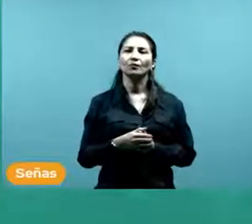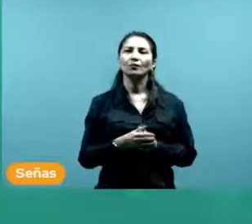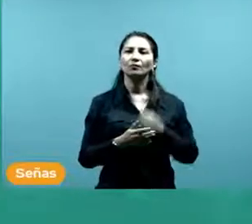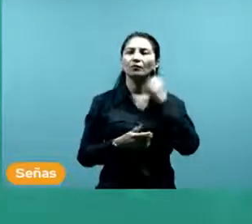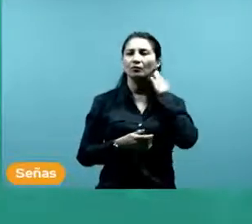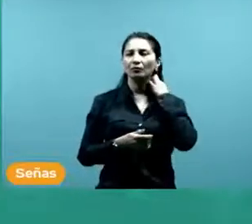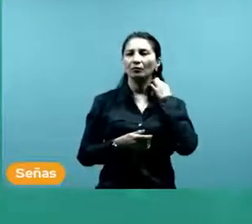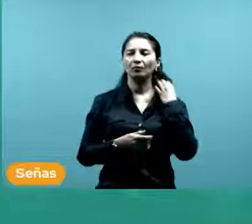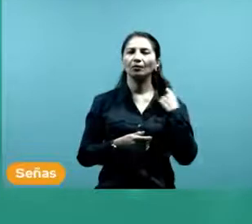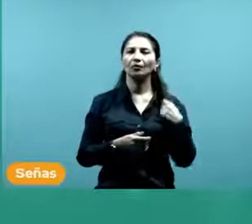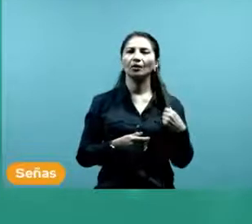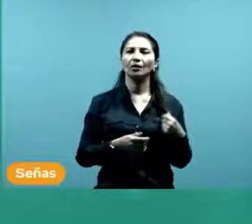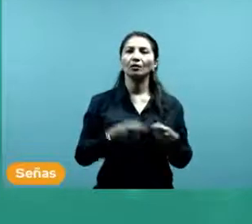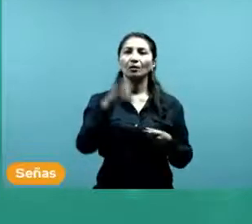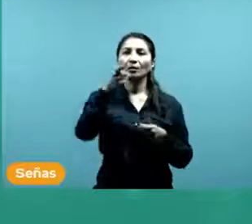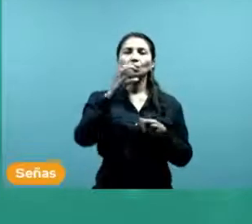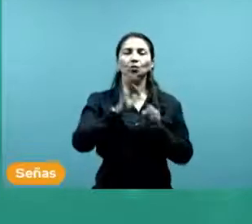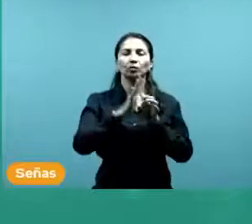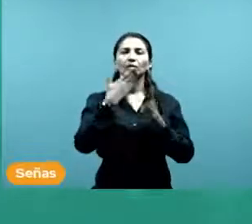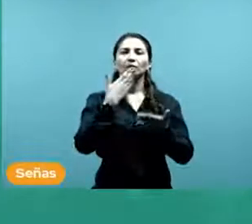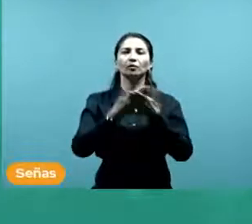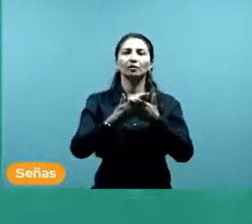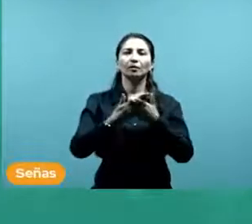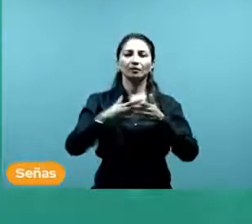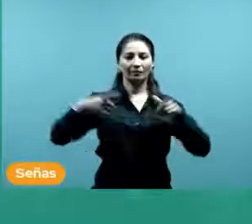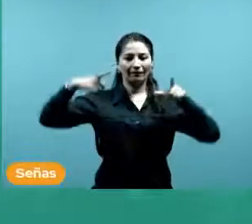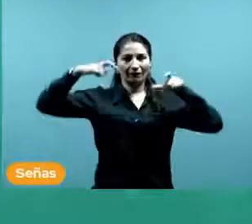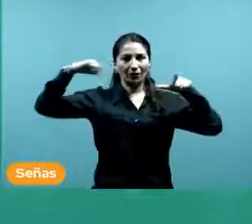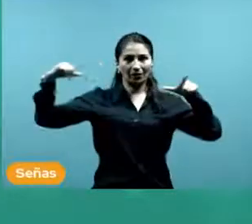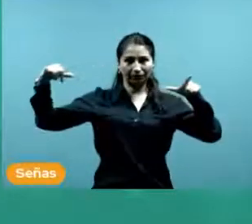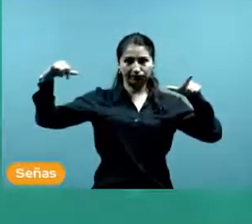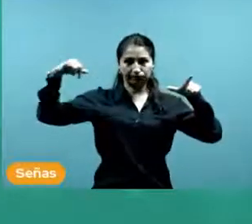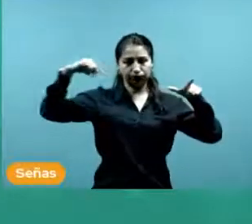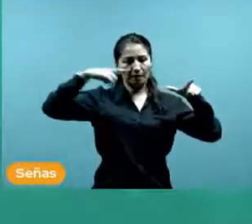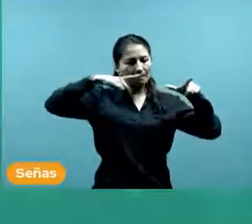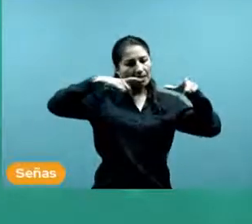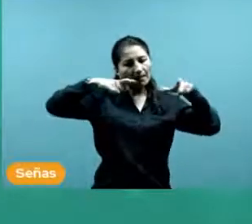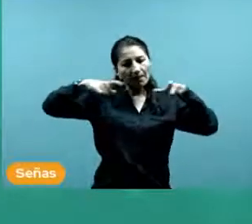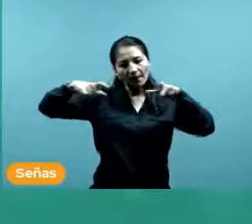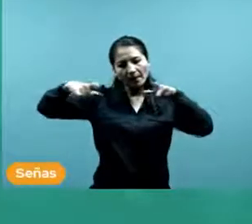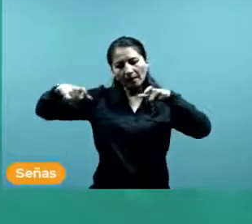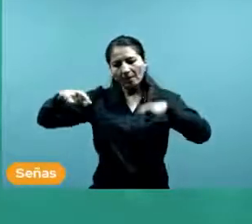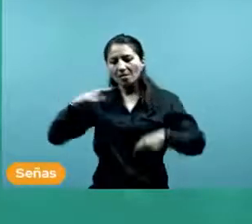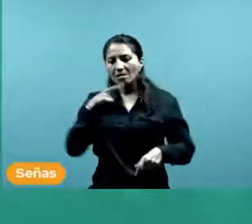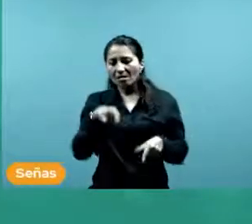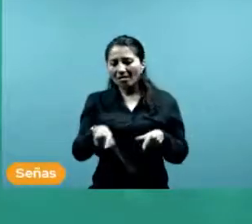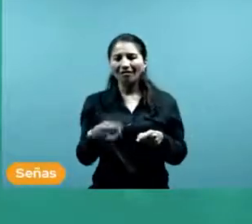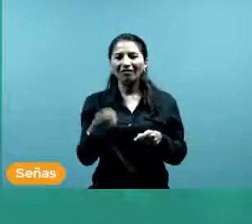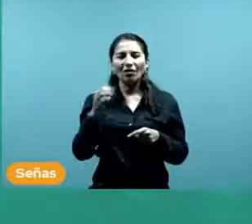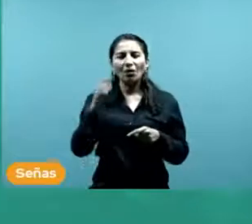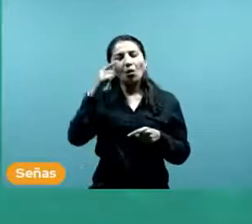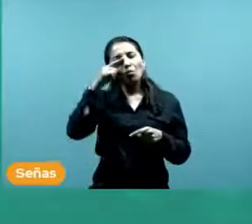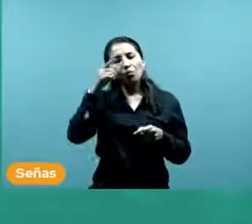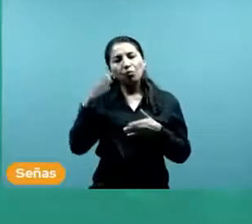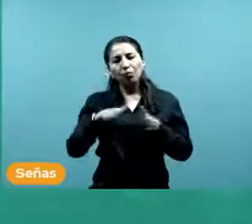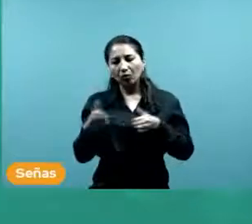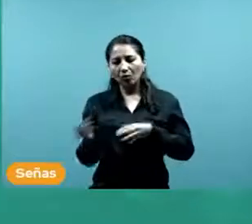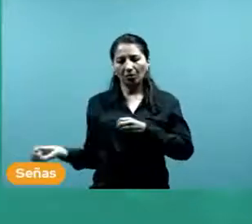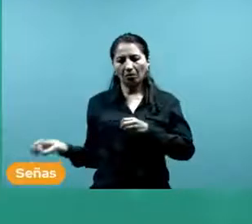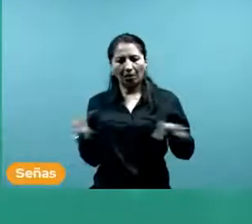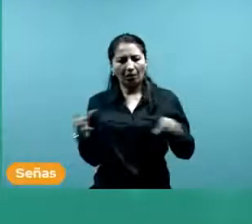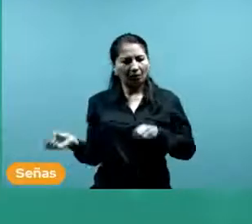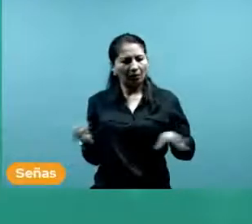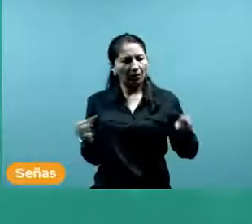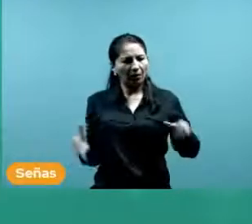the mass graves actually are filled with people, because the technology today allows us to photograph these places very, very